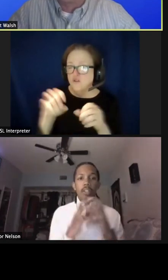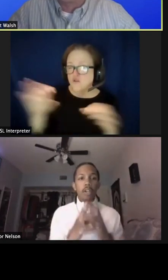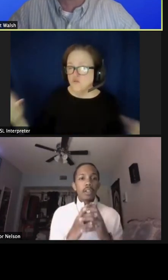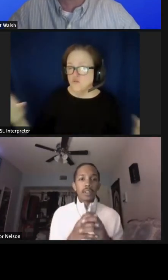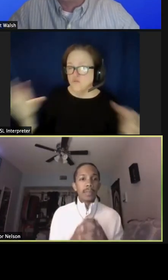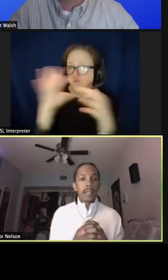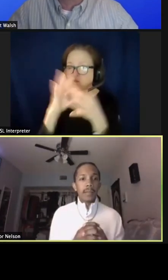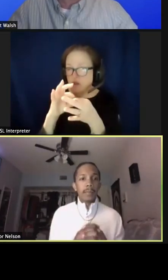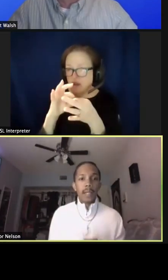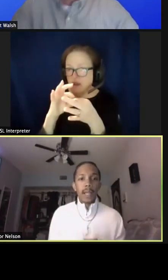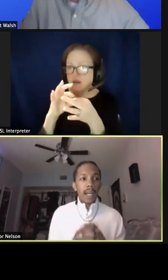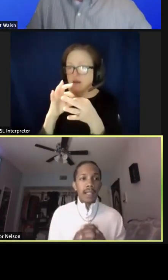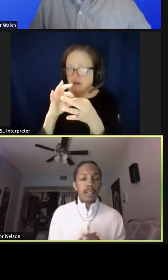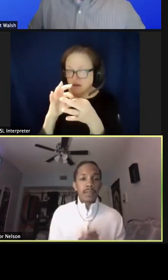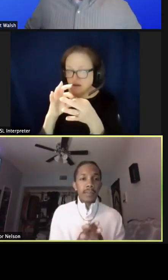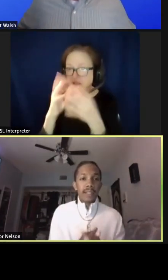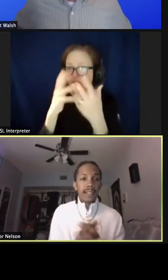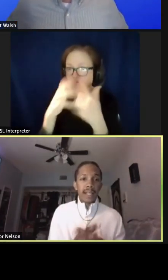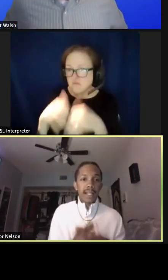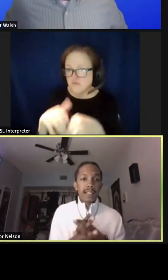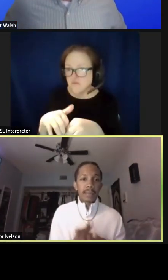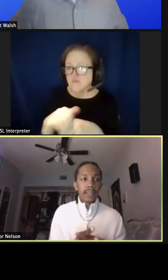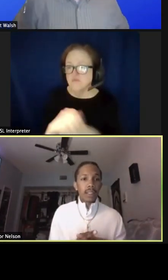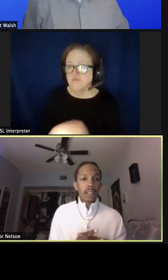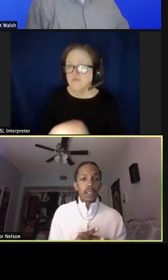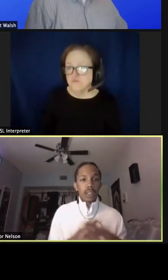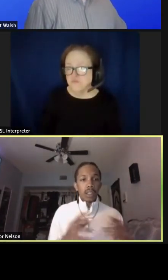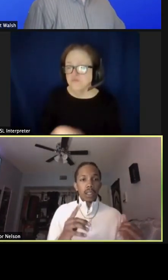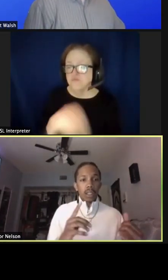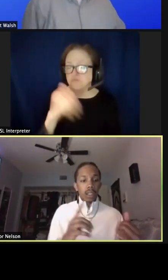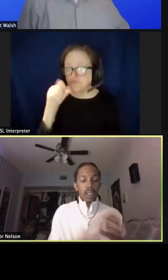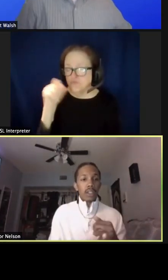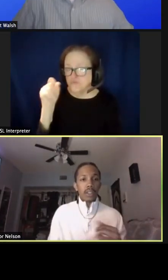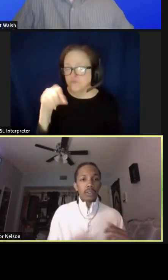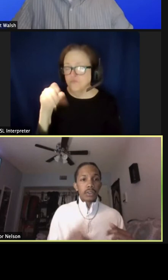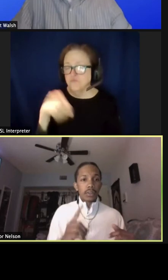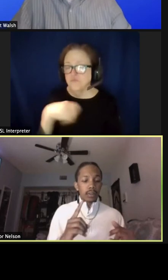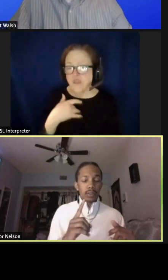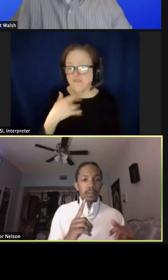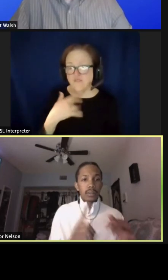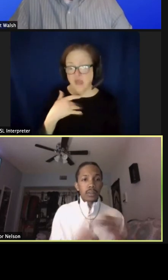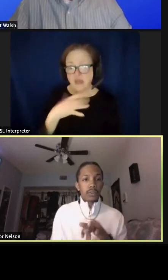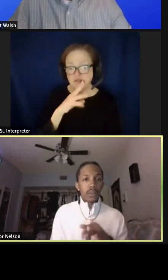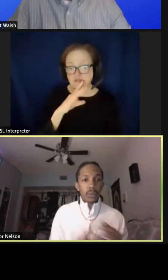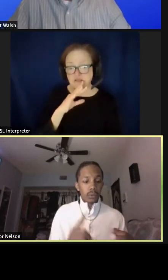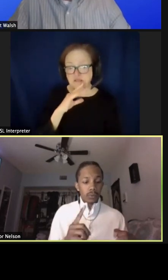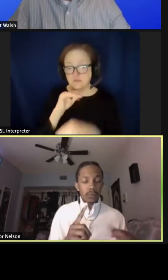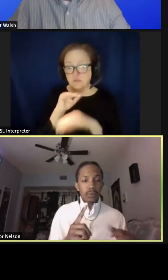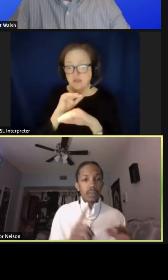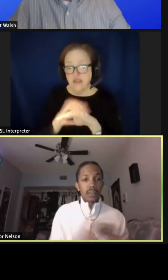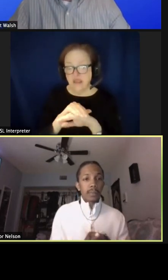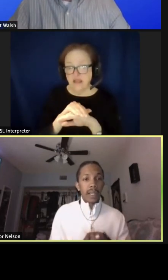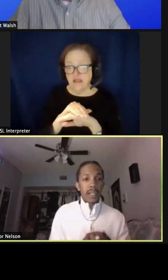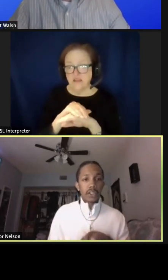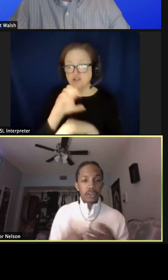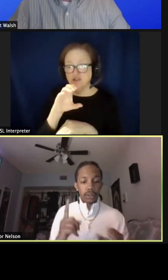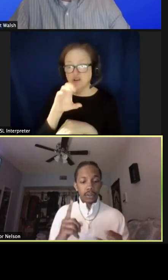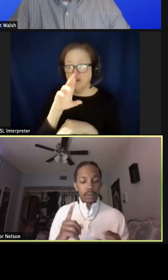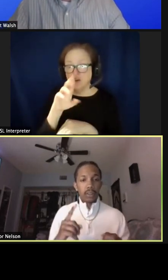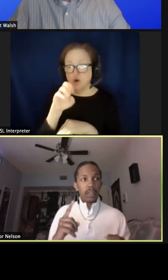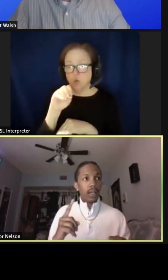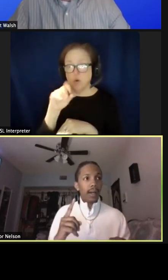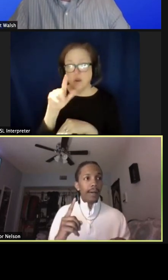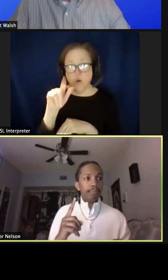hard to bend them. And being that I speak English, Creole, Spanish,